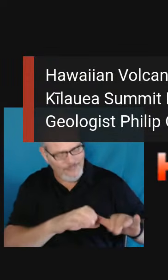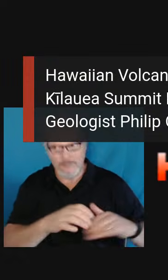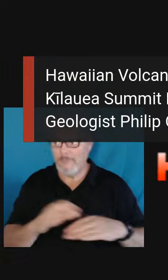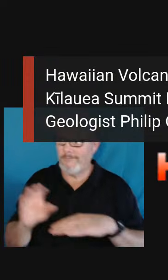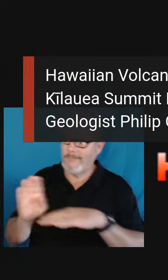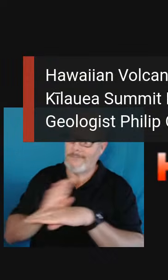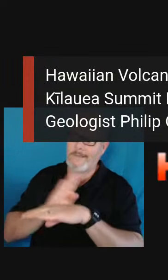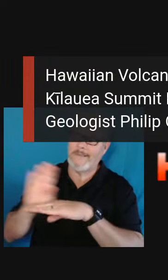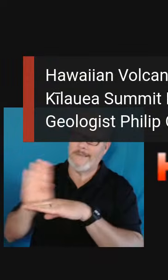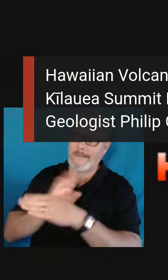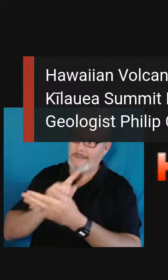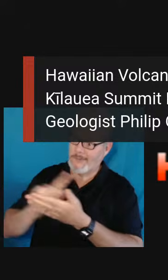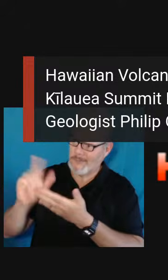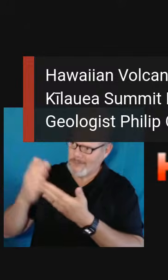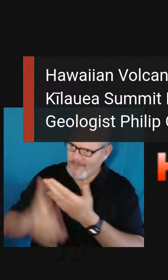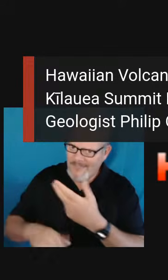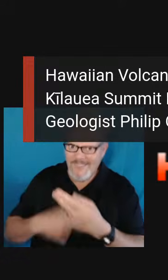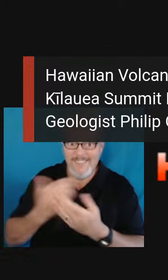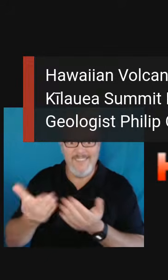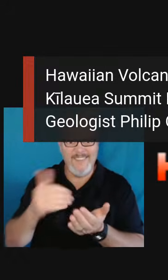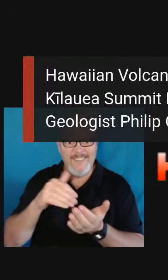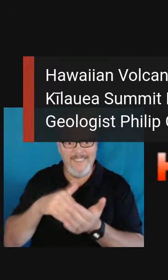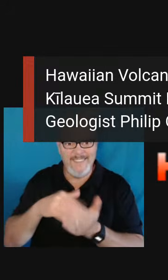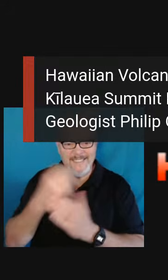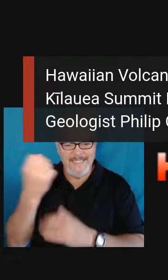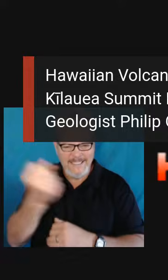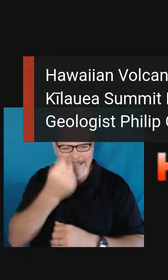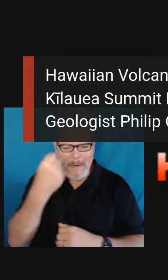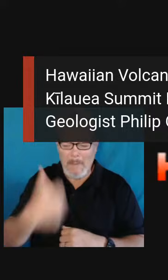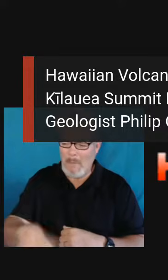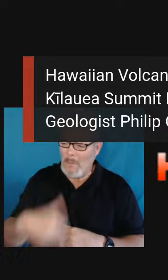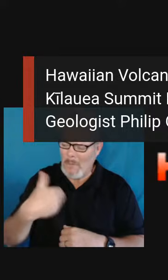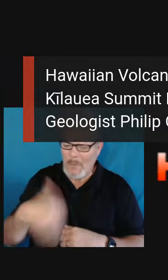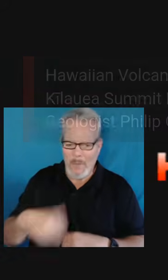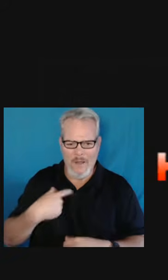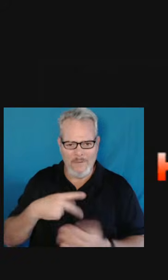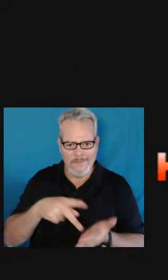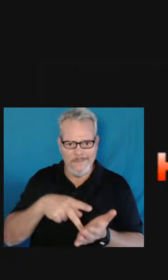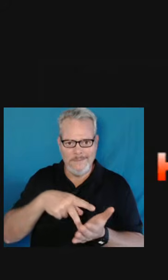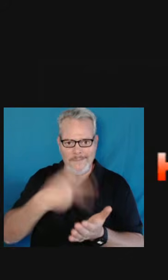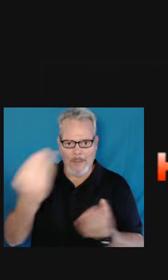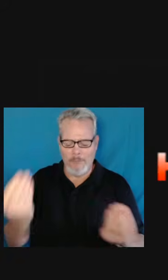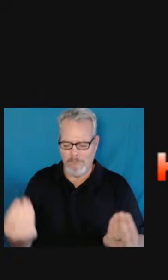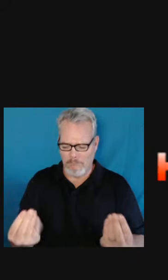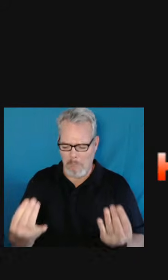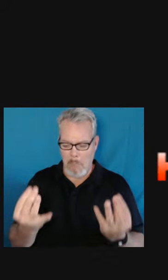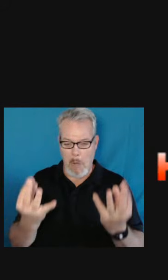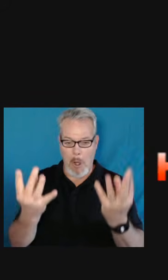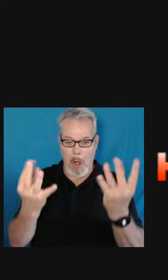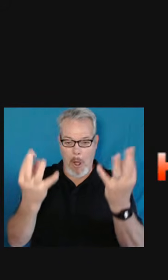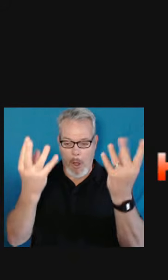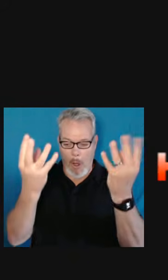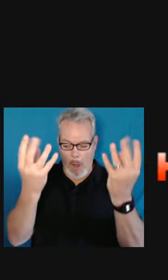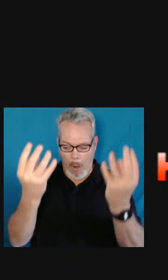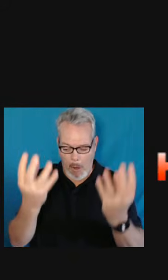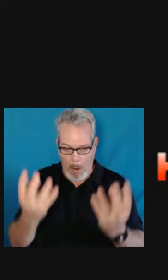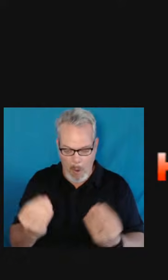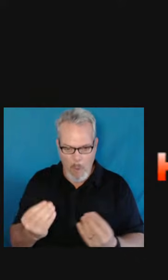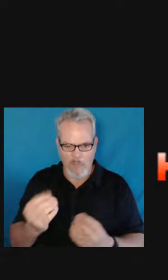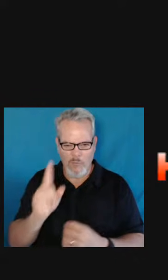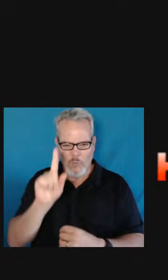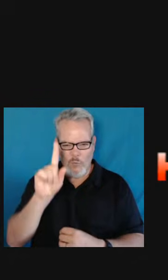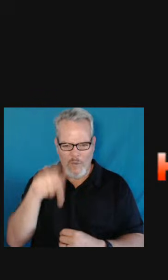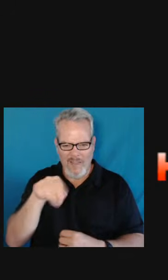busy, and Saturday got a whole lot busier with that double fountain, 1,600 feet or whatever it came out to be, and